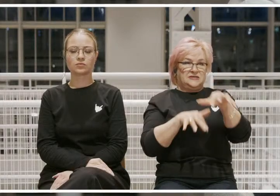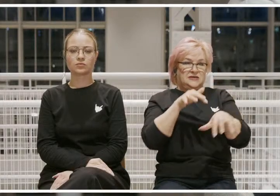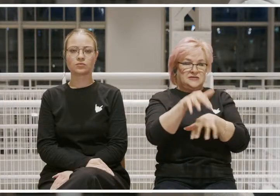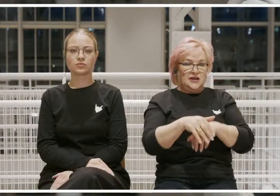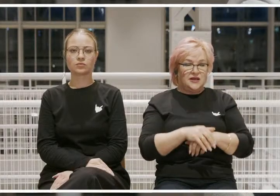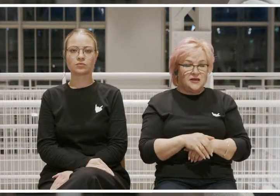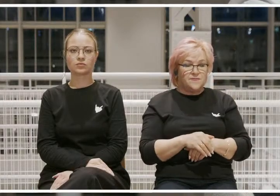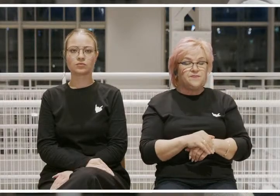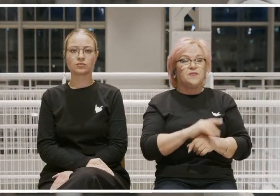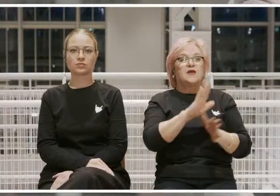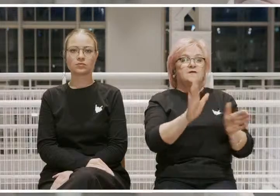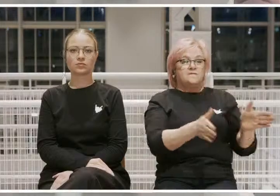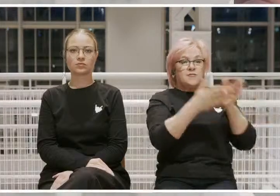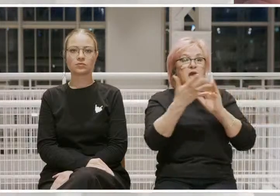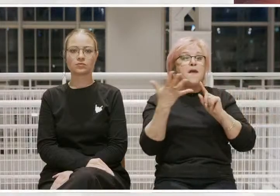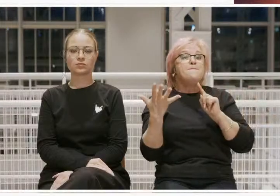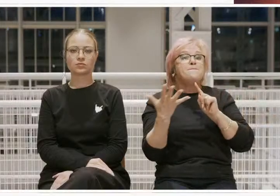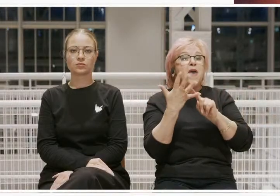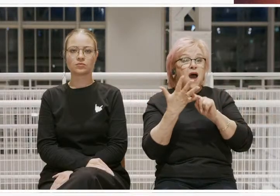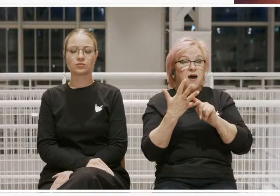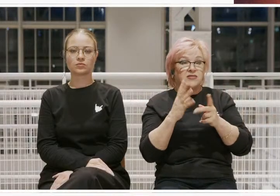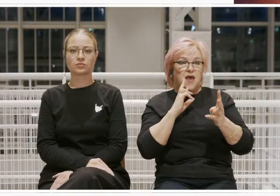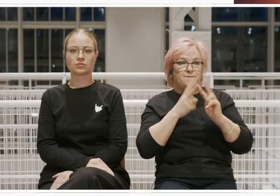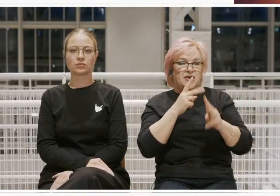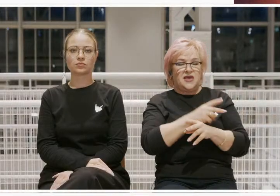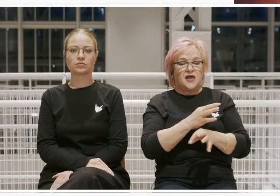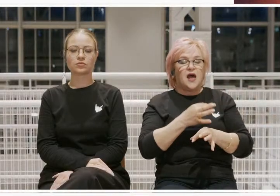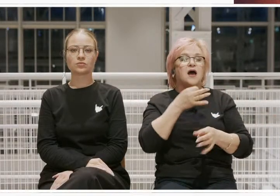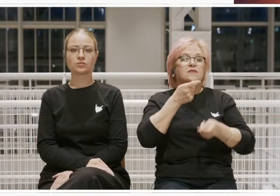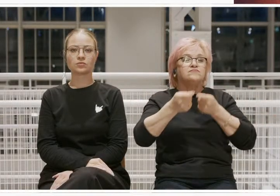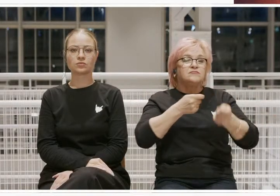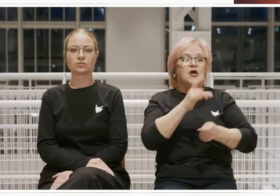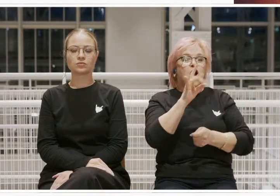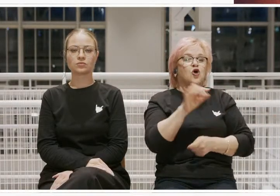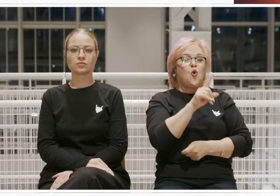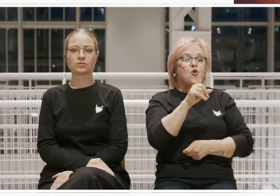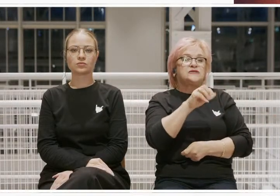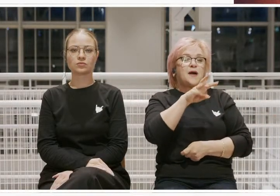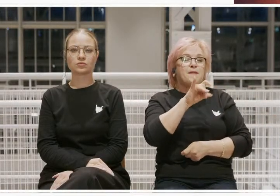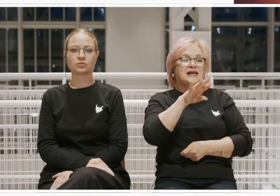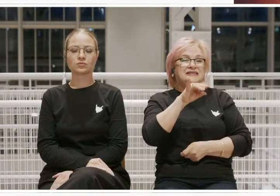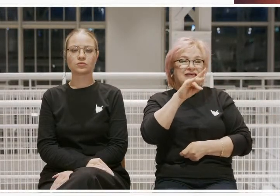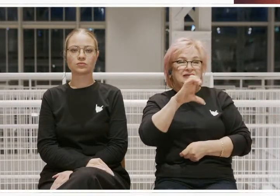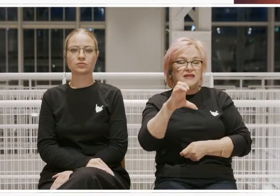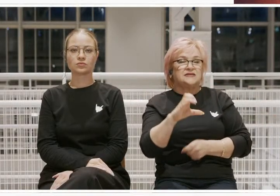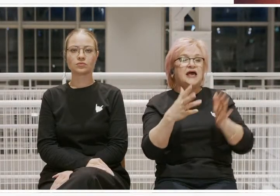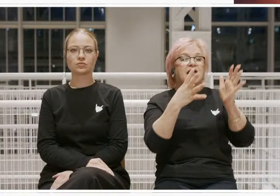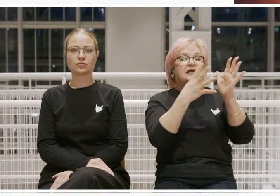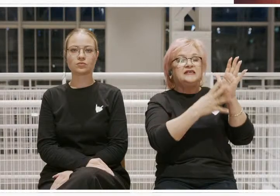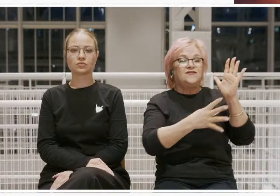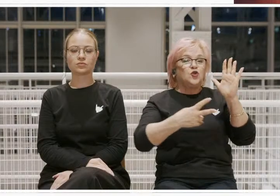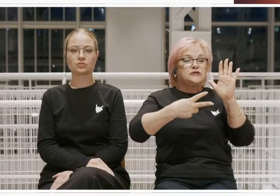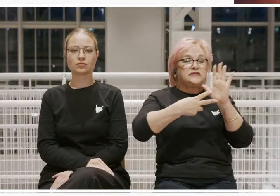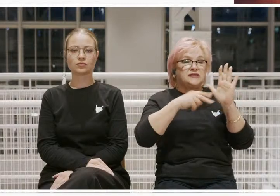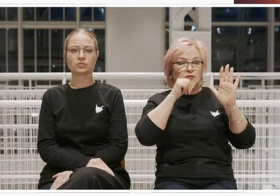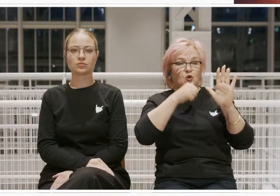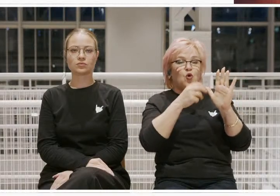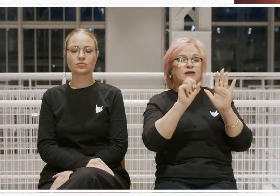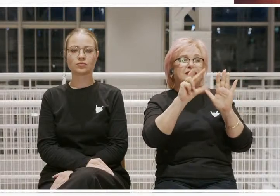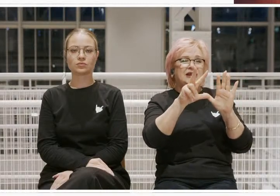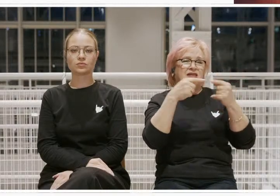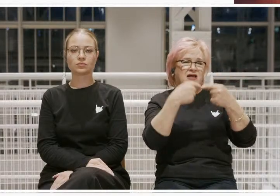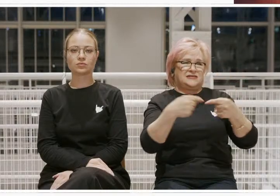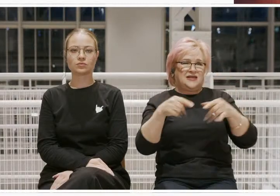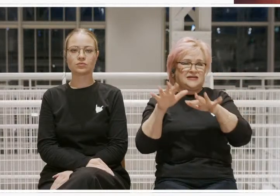of the Biennial was curated by Rosa Martinez in 97 in 13 venues with